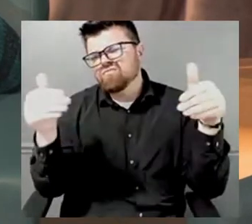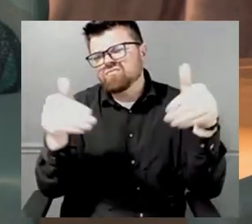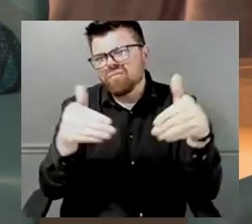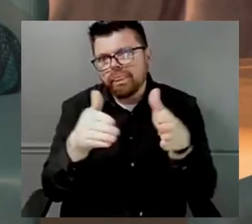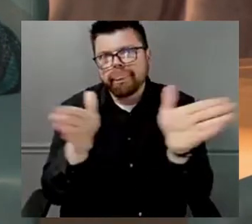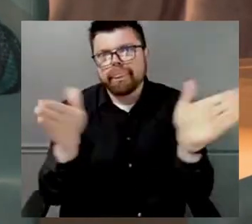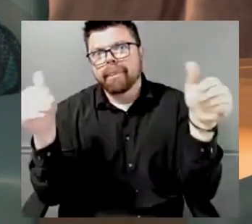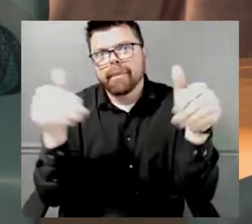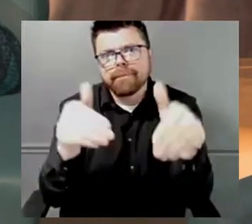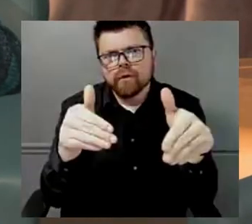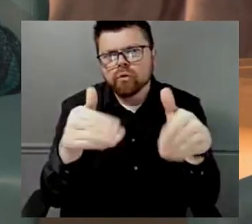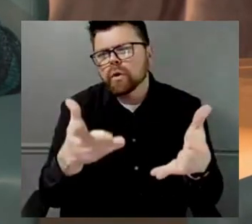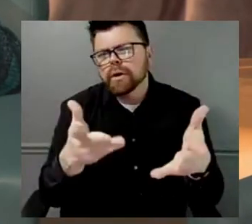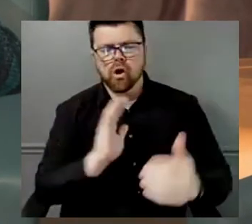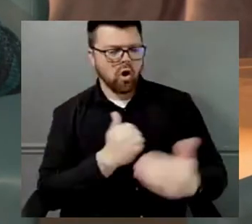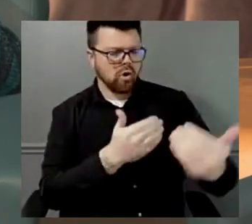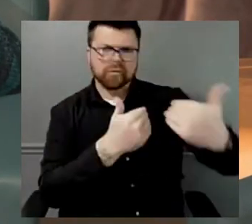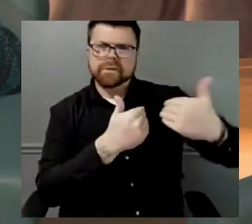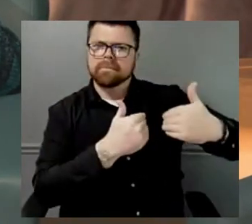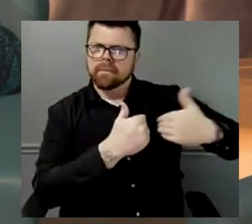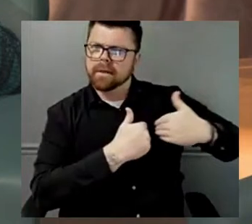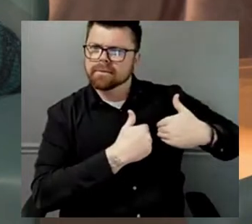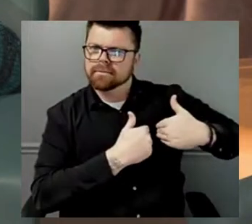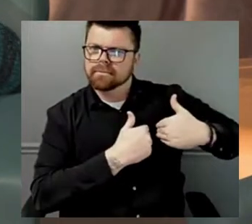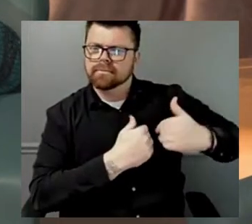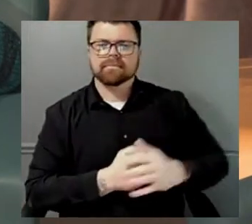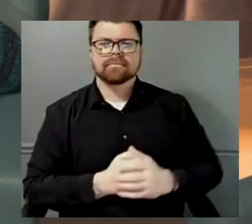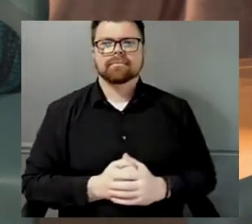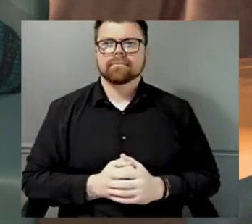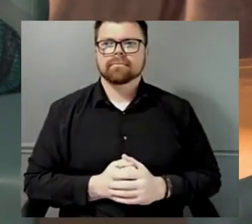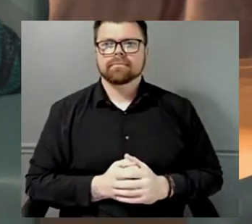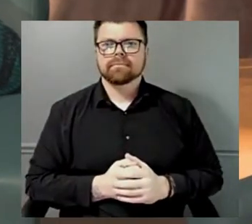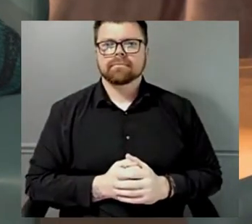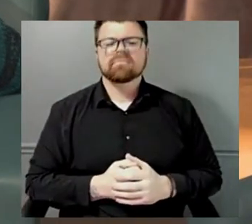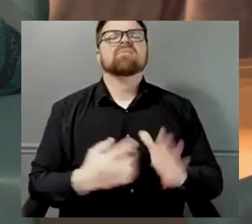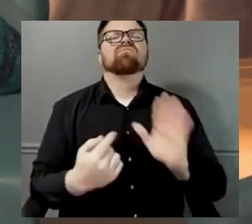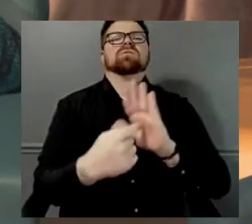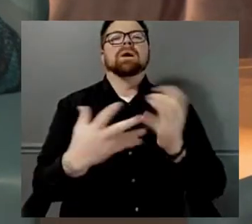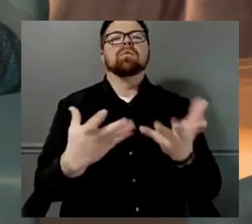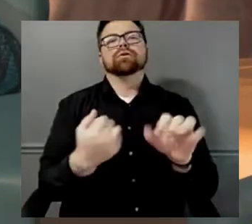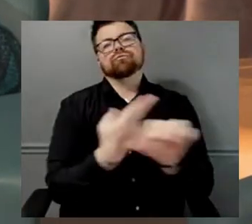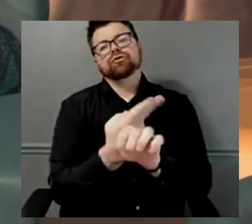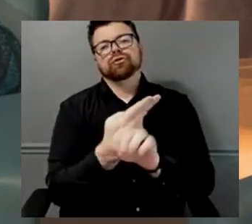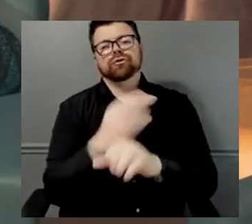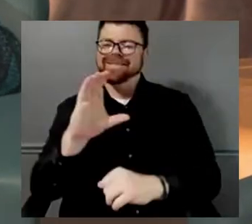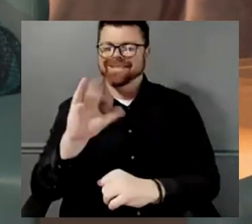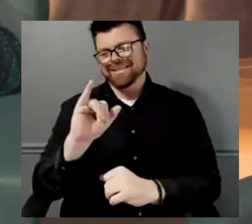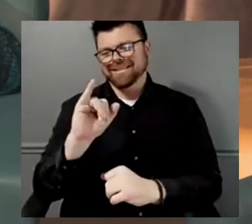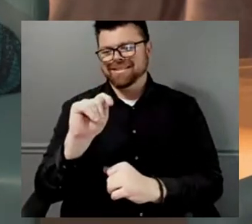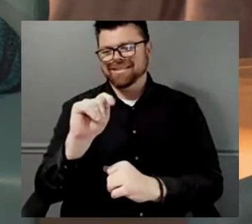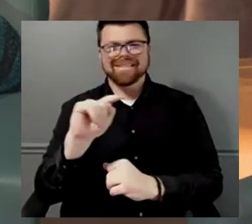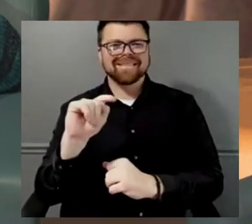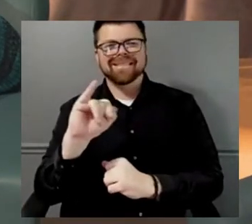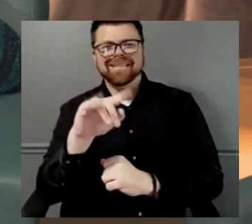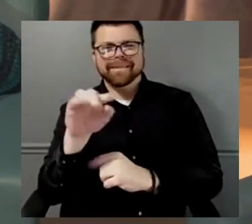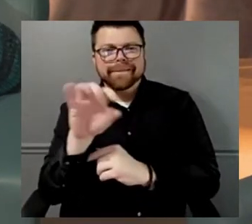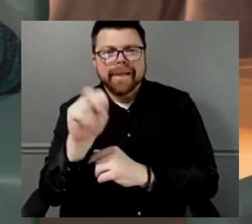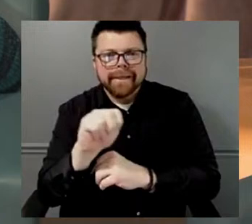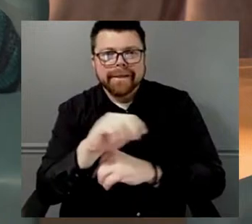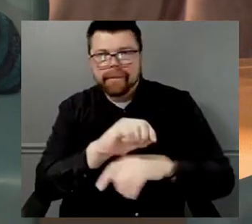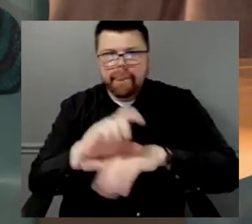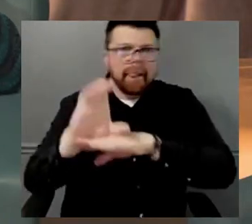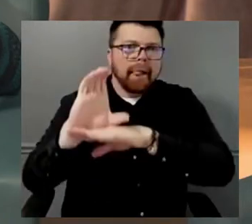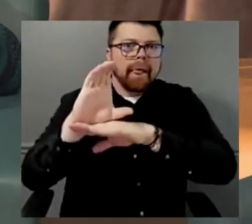our responsibilities are as, and I want to use the word citizen with a small c. Mm-hmm. I'm not talking